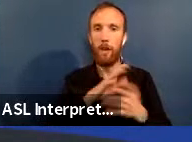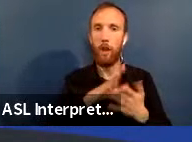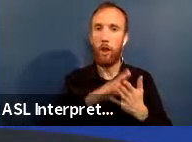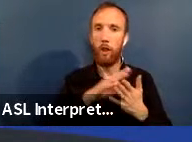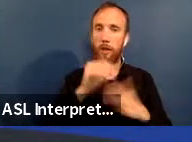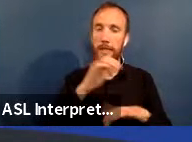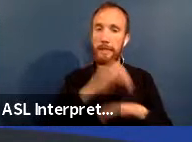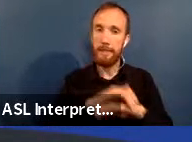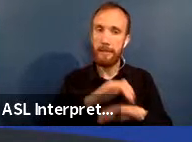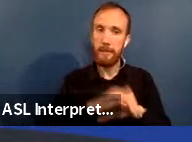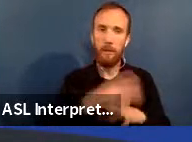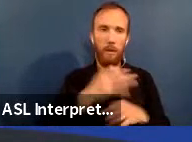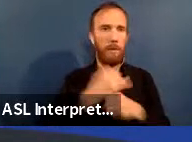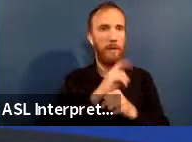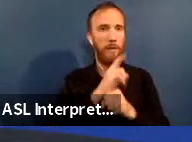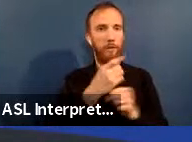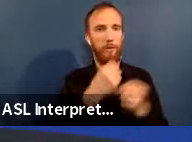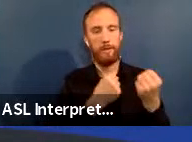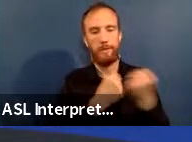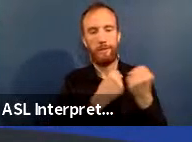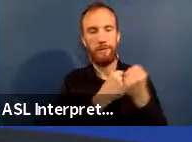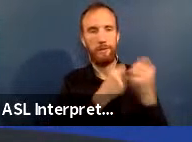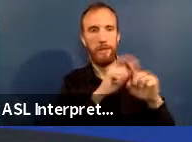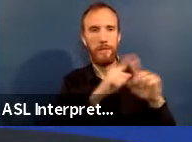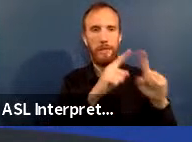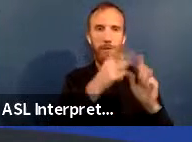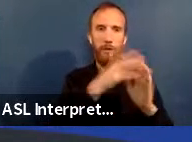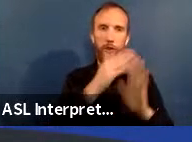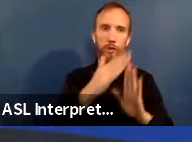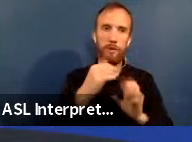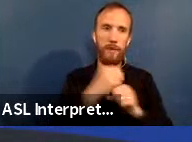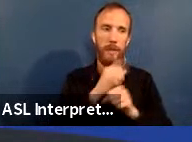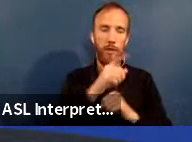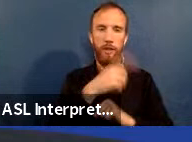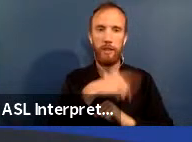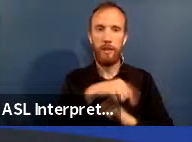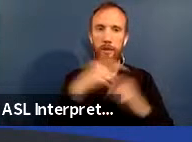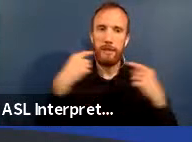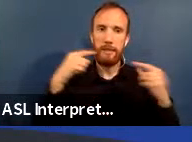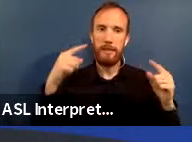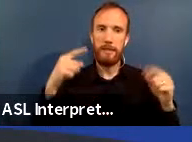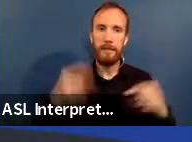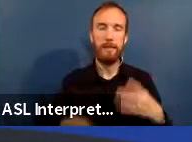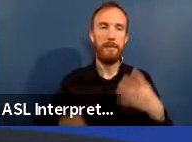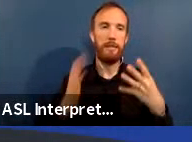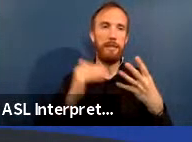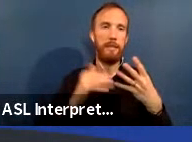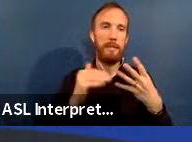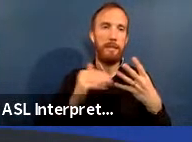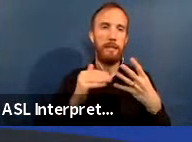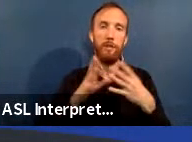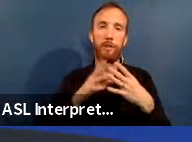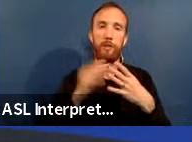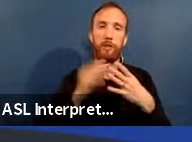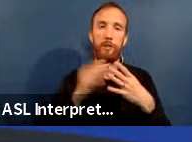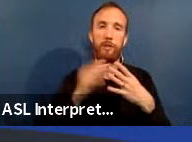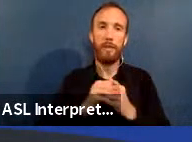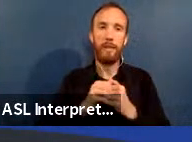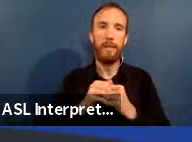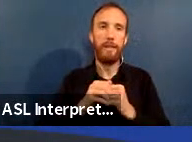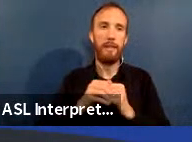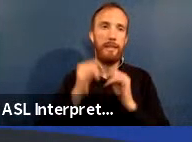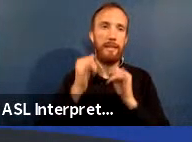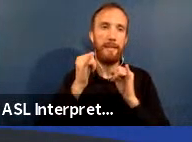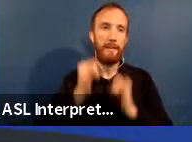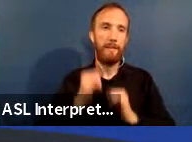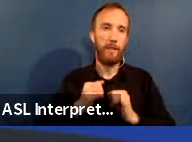to make sure that they are succeeding. And our students who are students with individualized education plans,